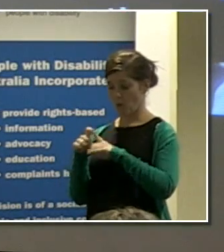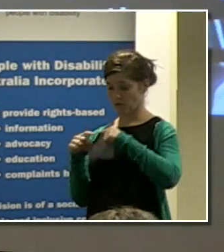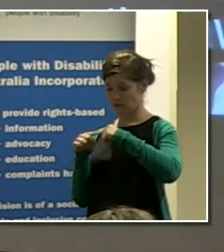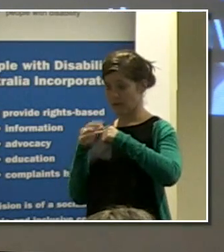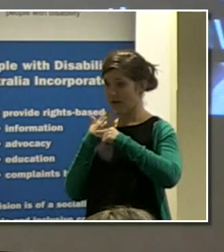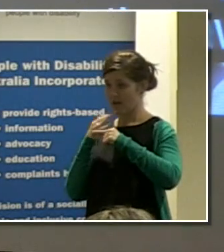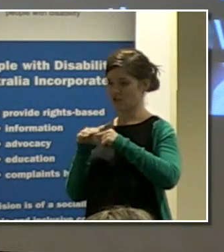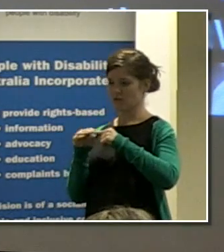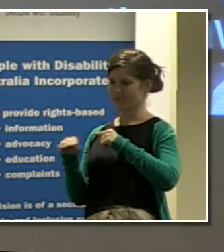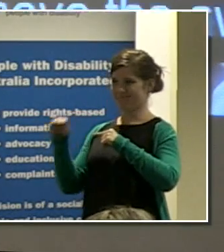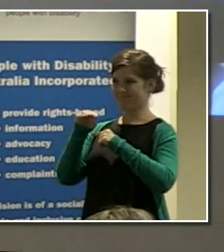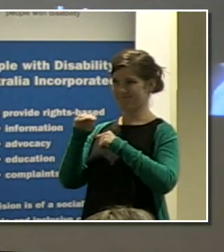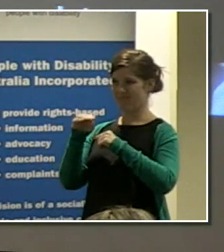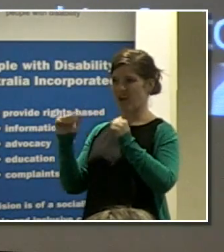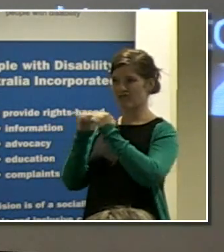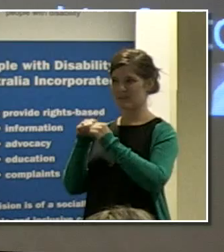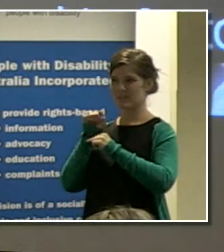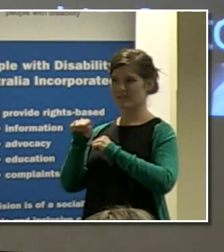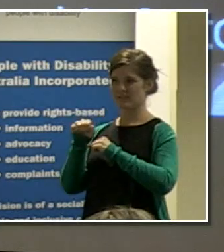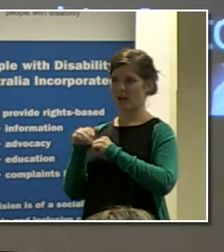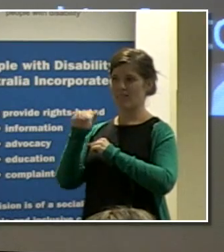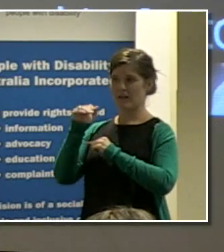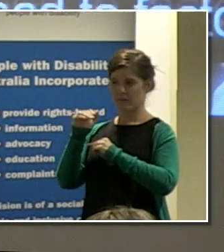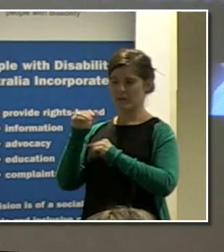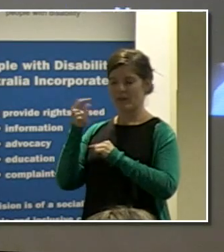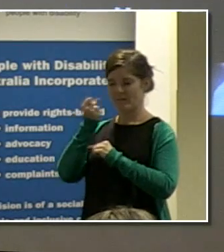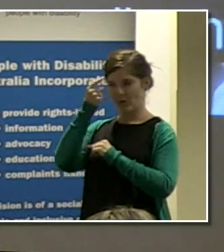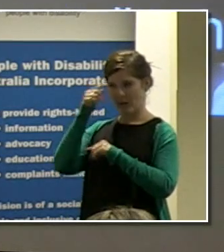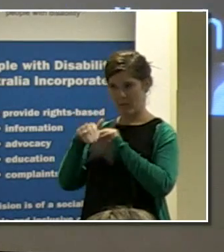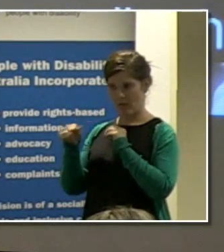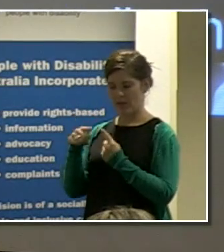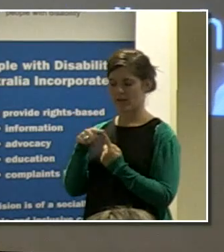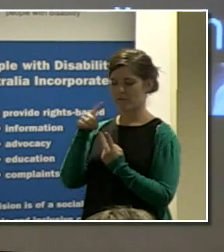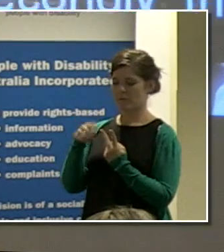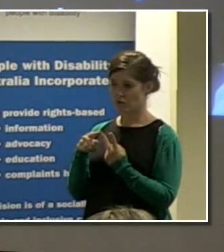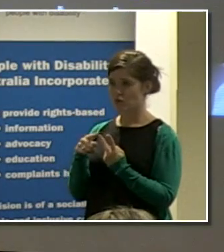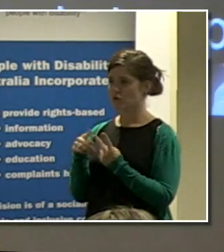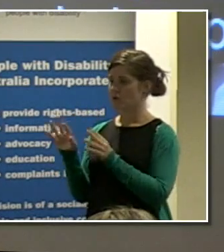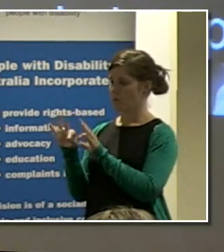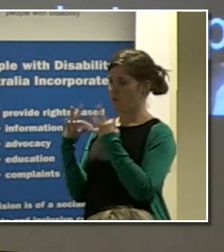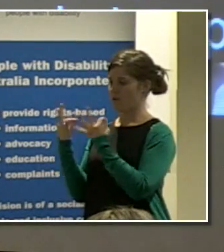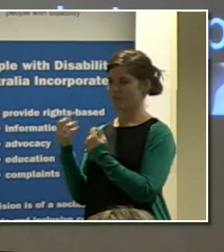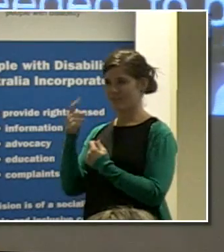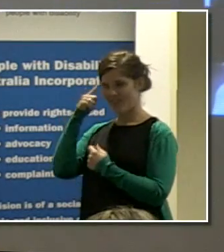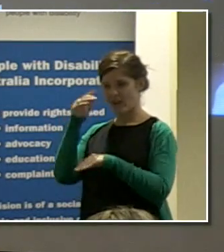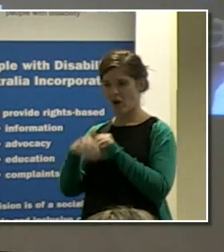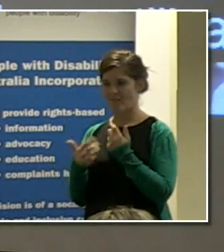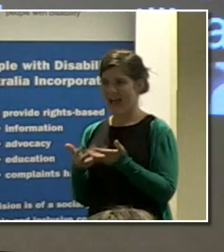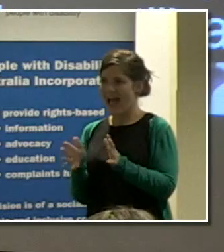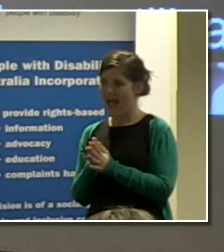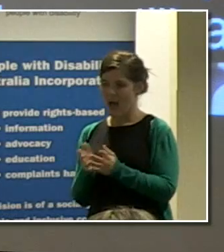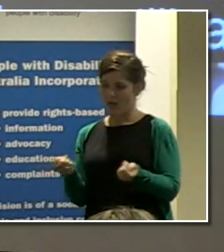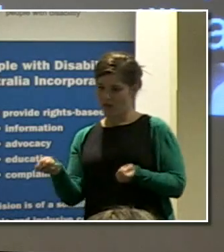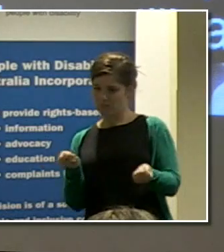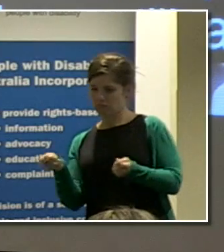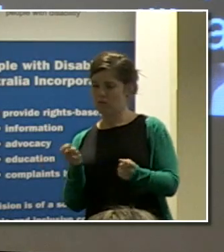that in. Secondly, that the providers needed to pay attention to labour utilisation, to span of control,